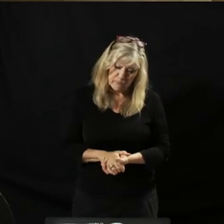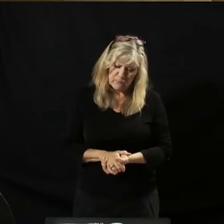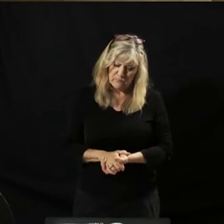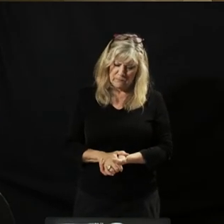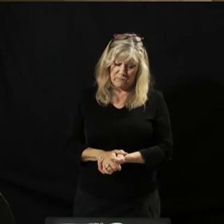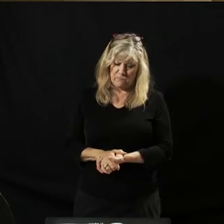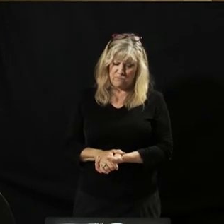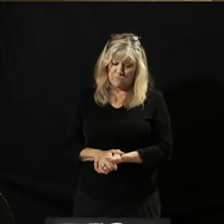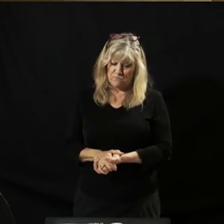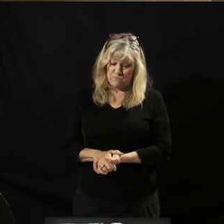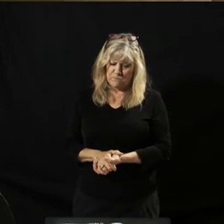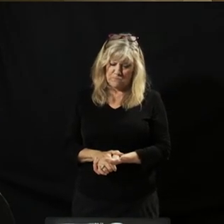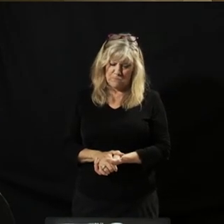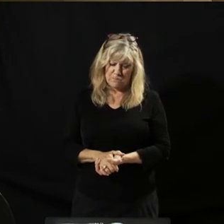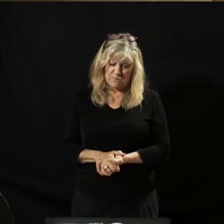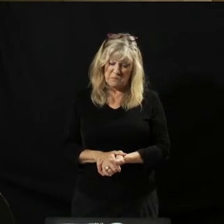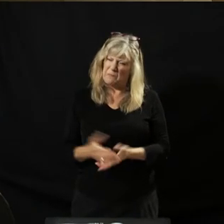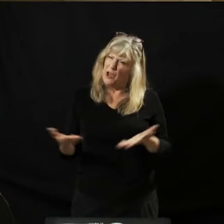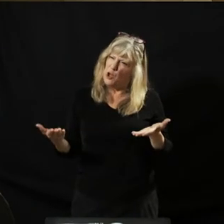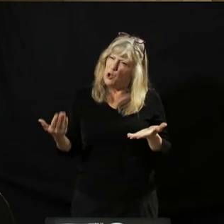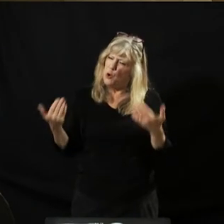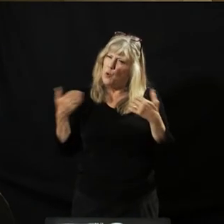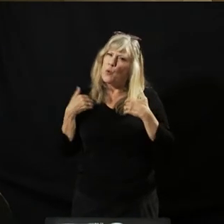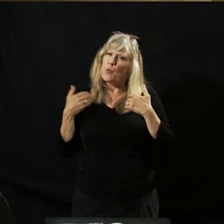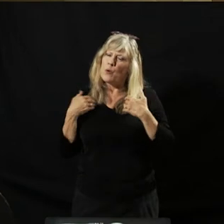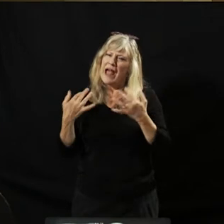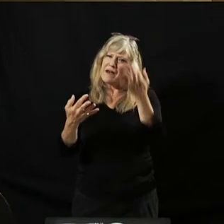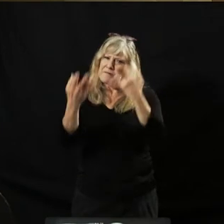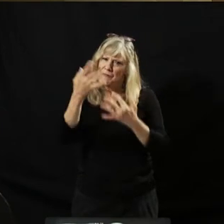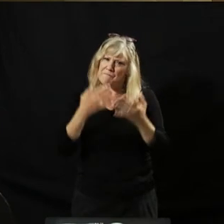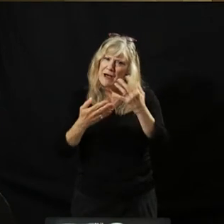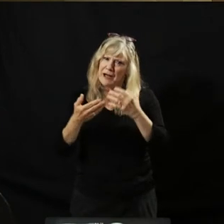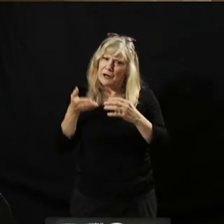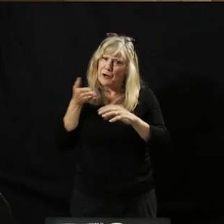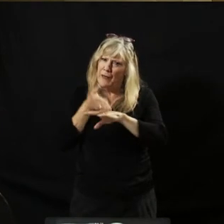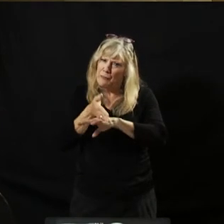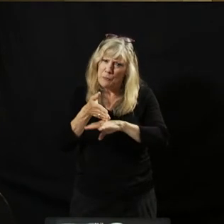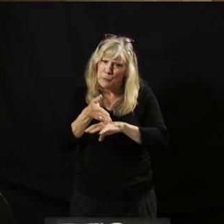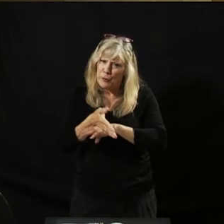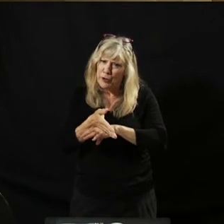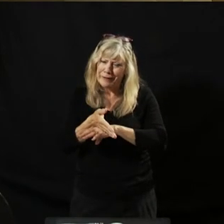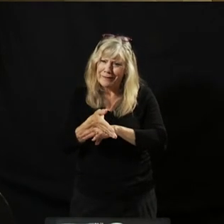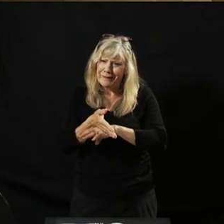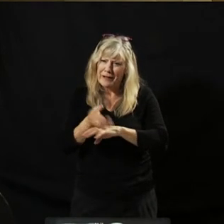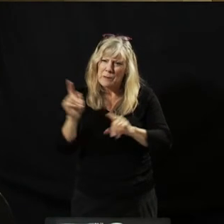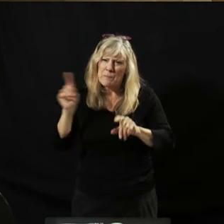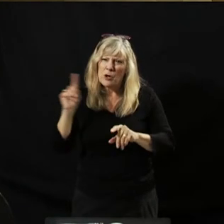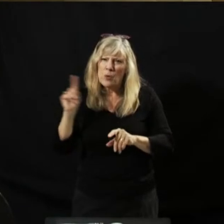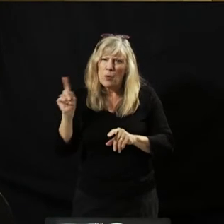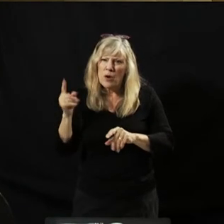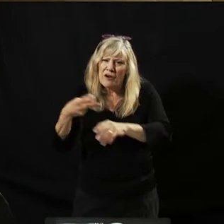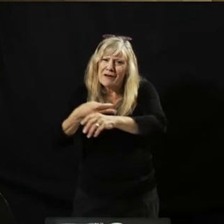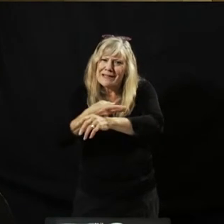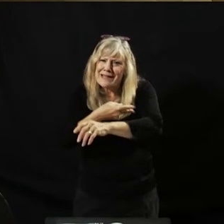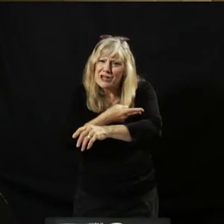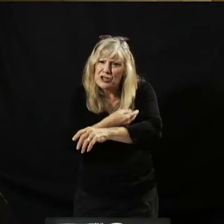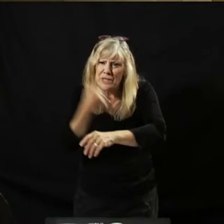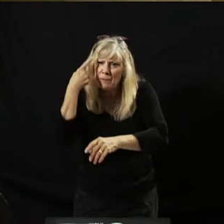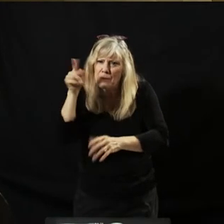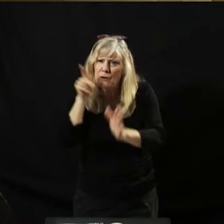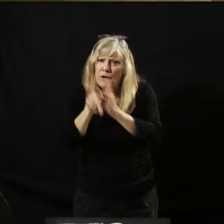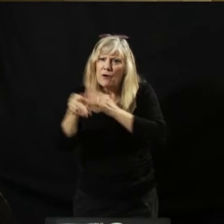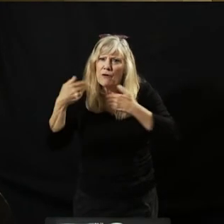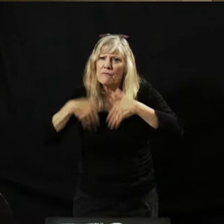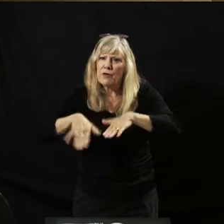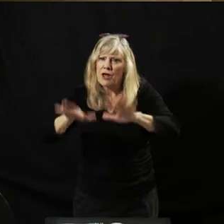Isaac continued, "Here are the fire and the wood, but where is the sheep for the